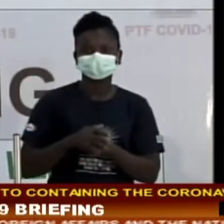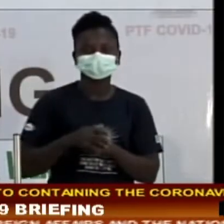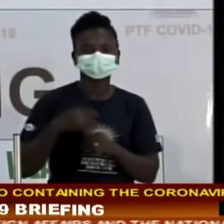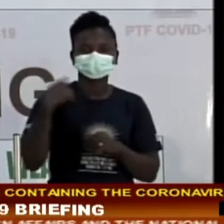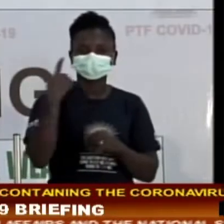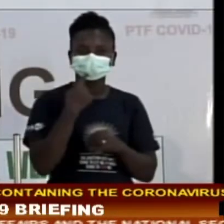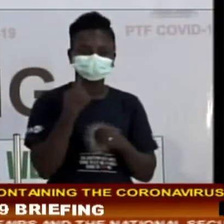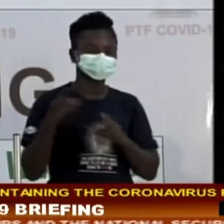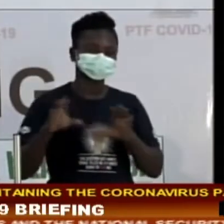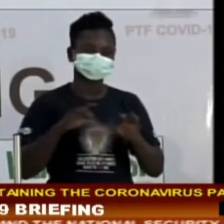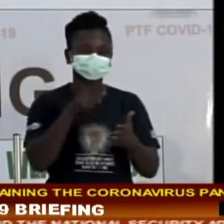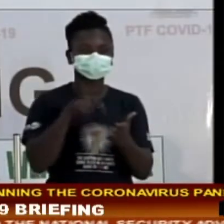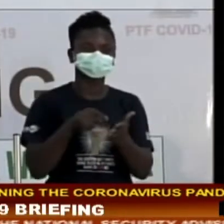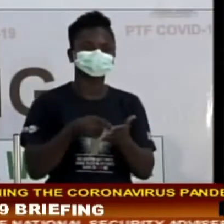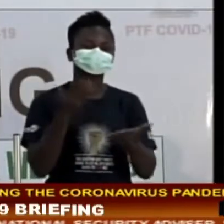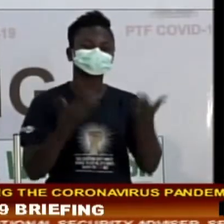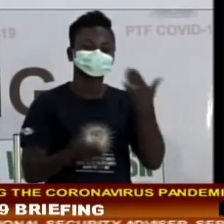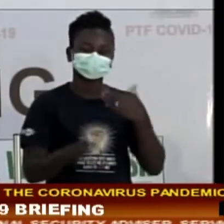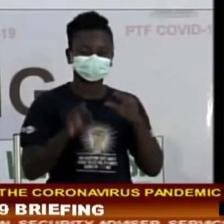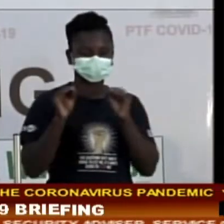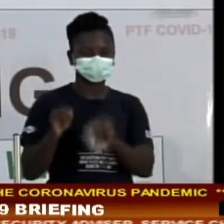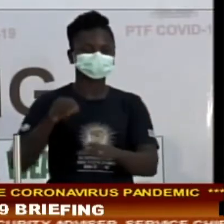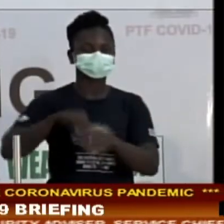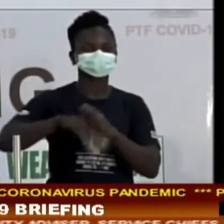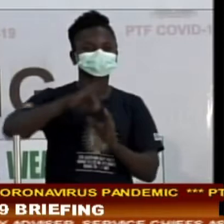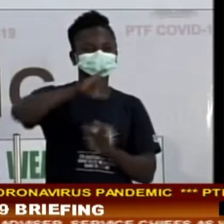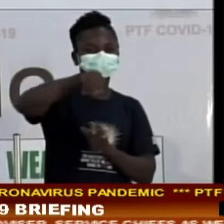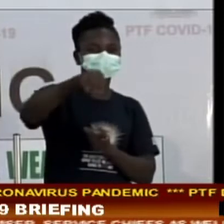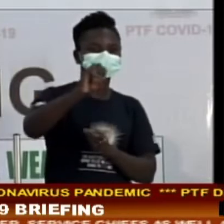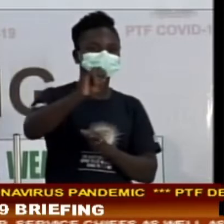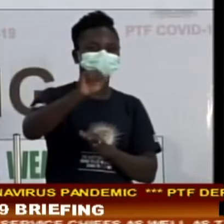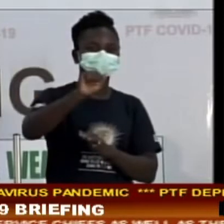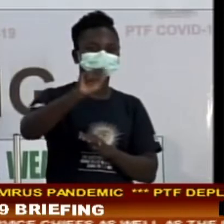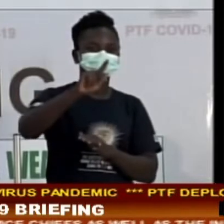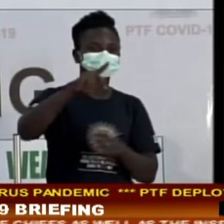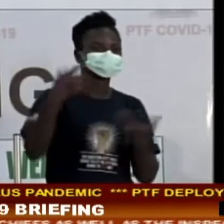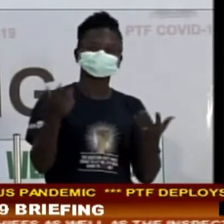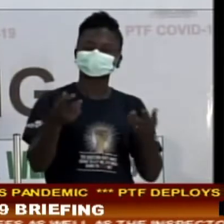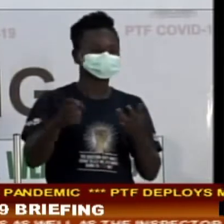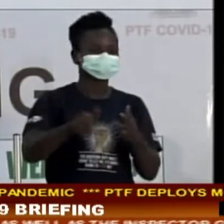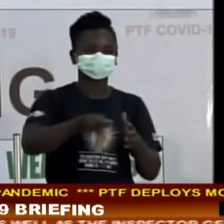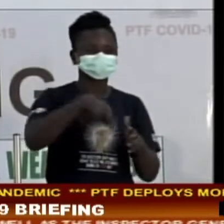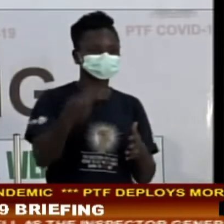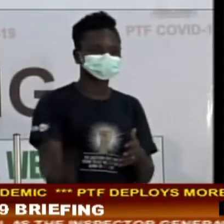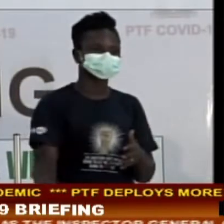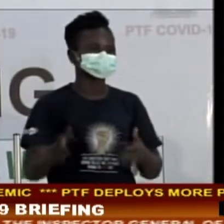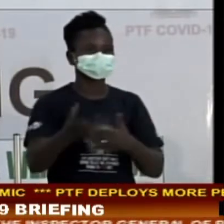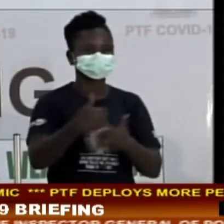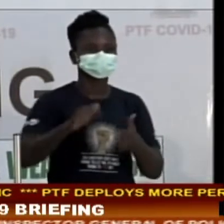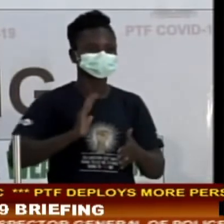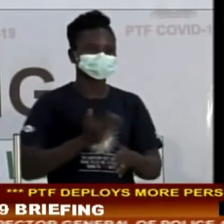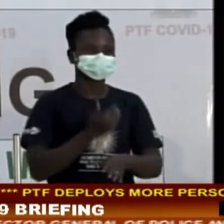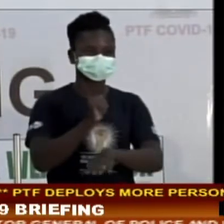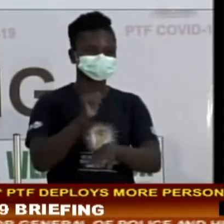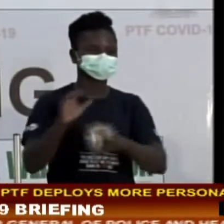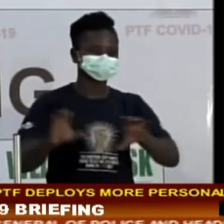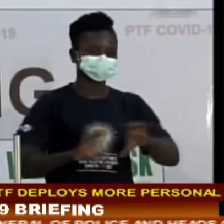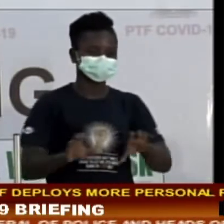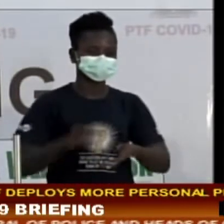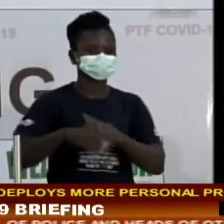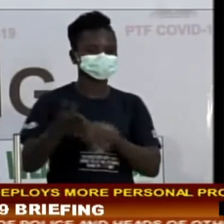geopy what we've achieved in the last uh few weeks of lockdown so I think it's better that